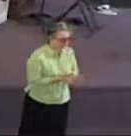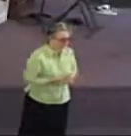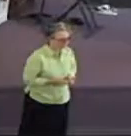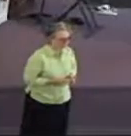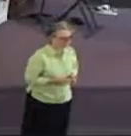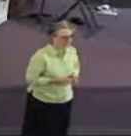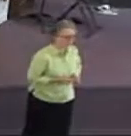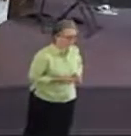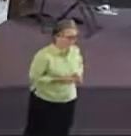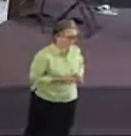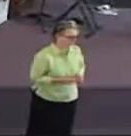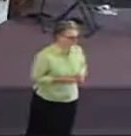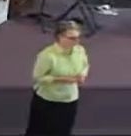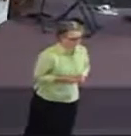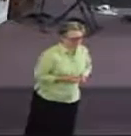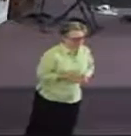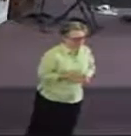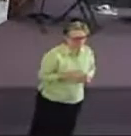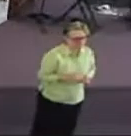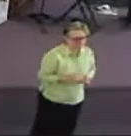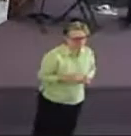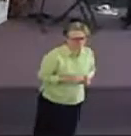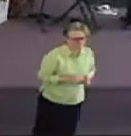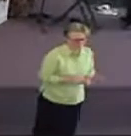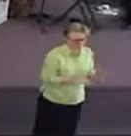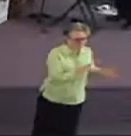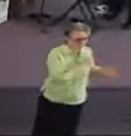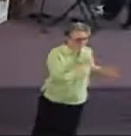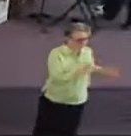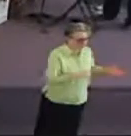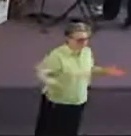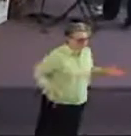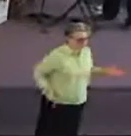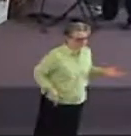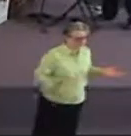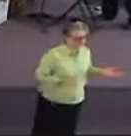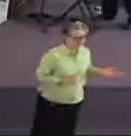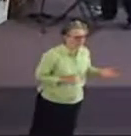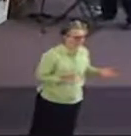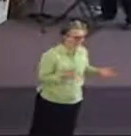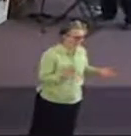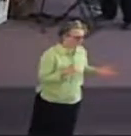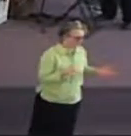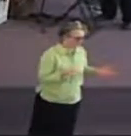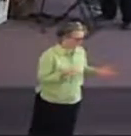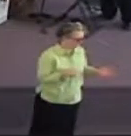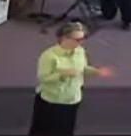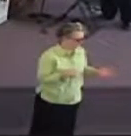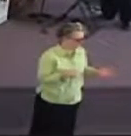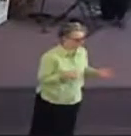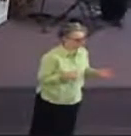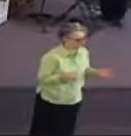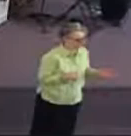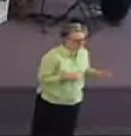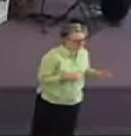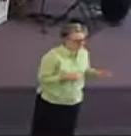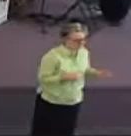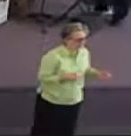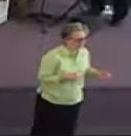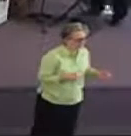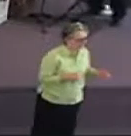that's when Naaman of Syria, he was a commander of the army in Syria, he was a leper,